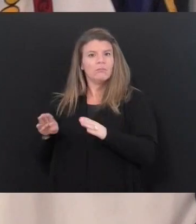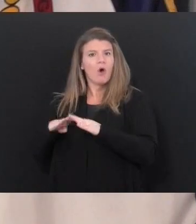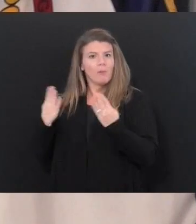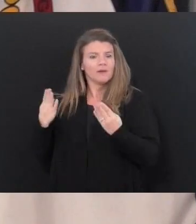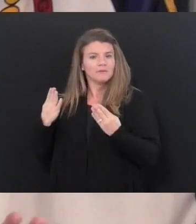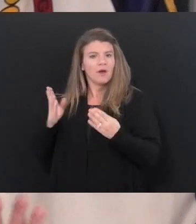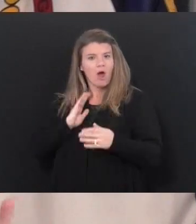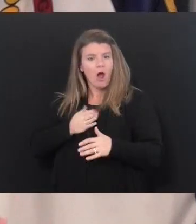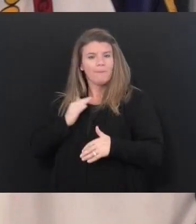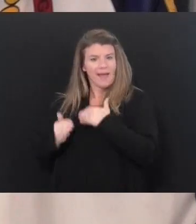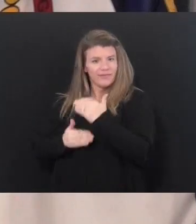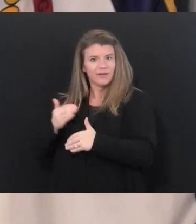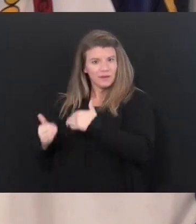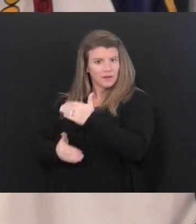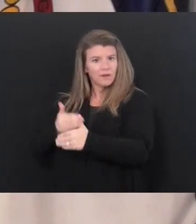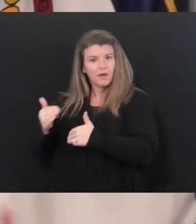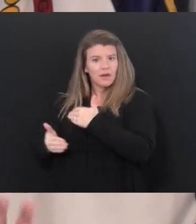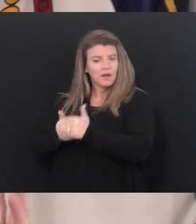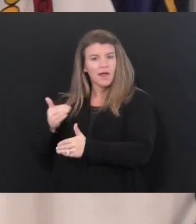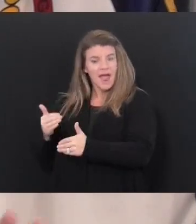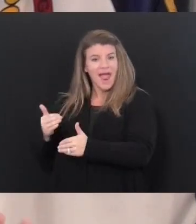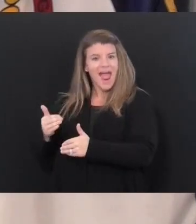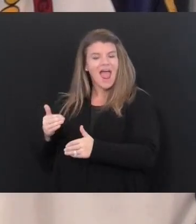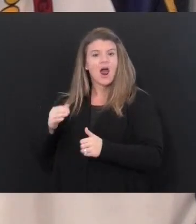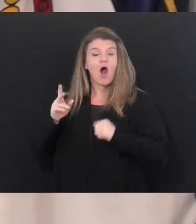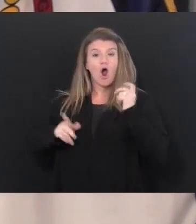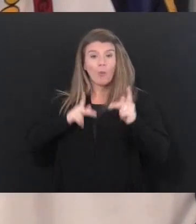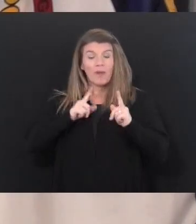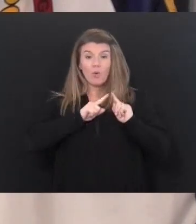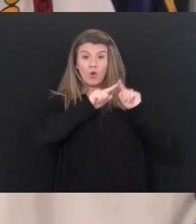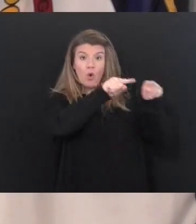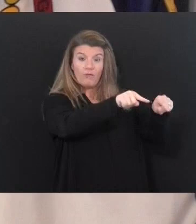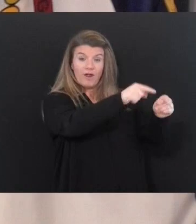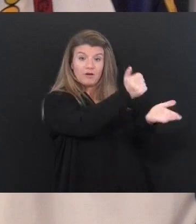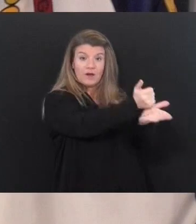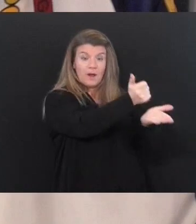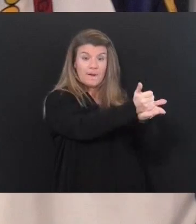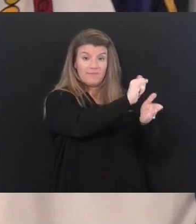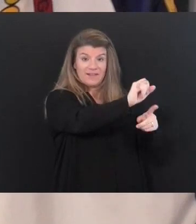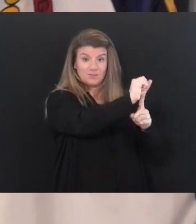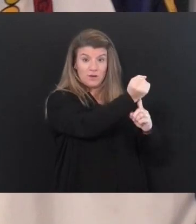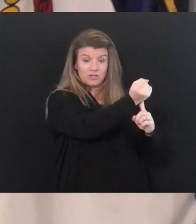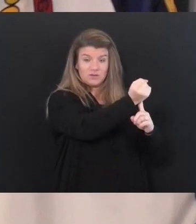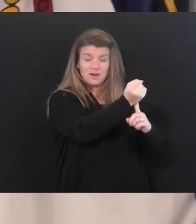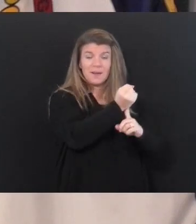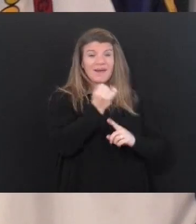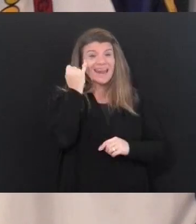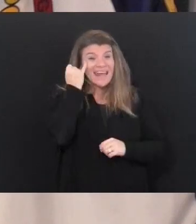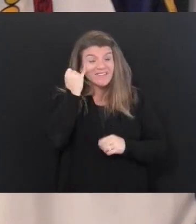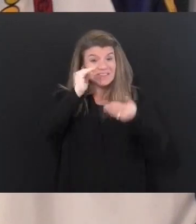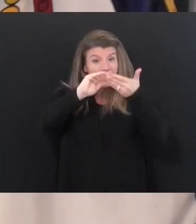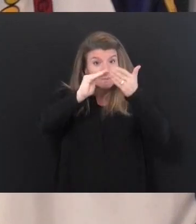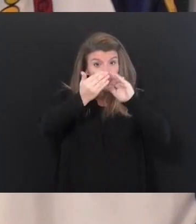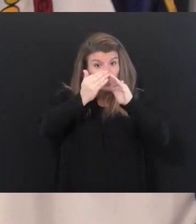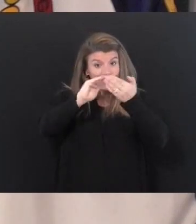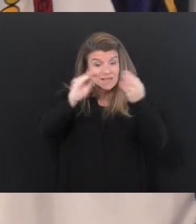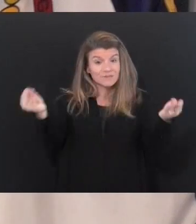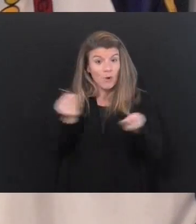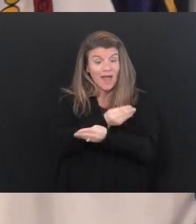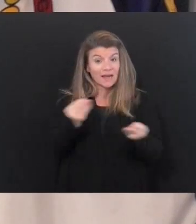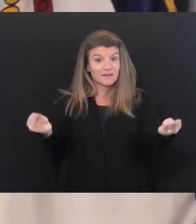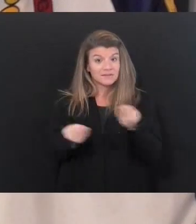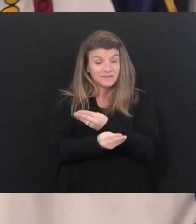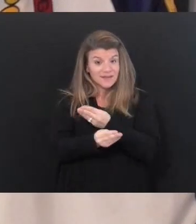going and just run to the fire of the nursing home. You know, but if it's community spread and